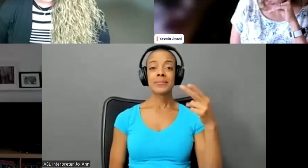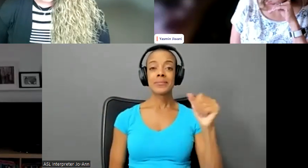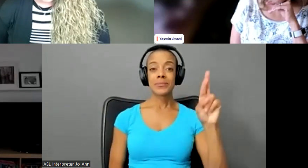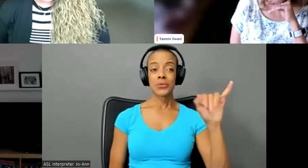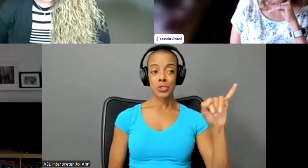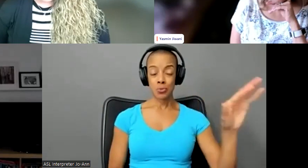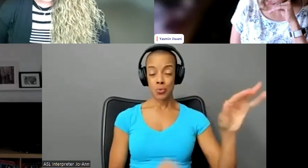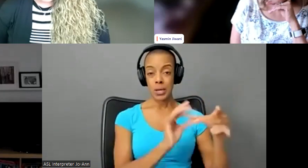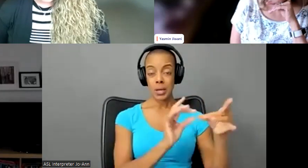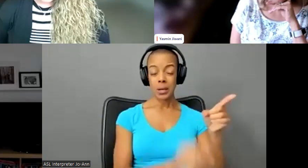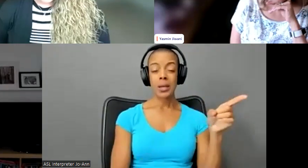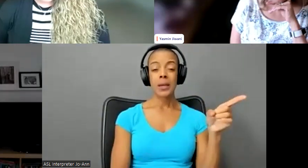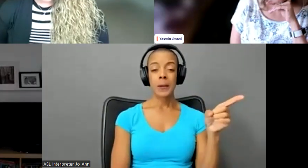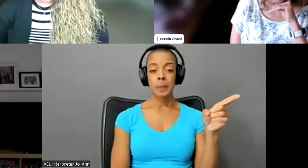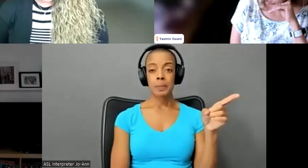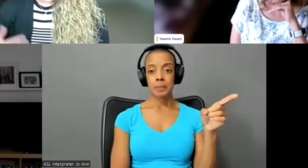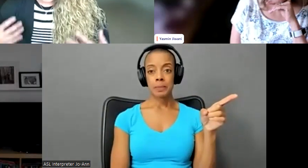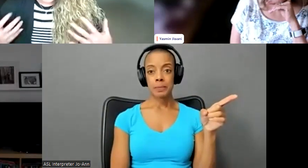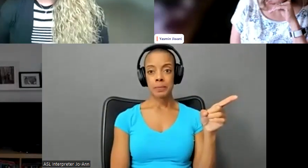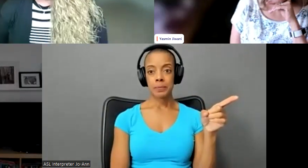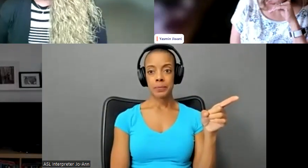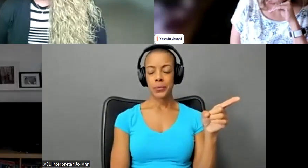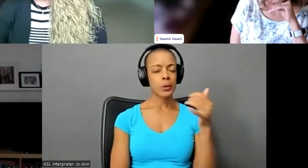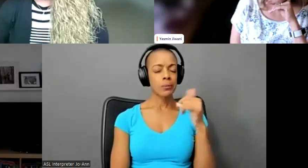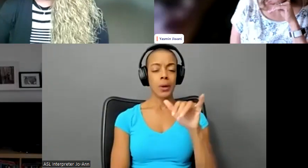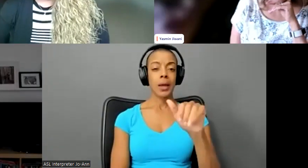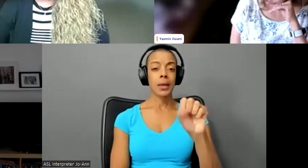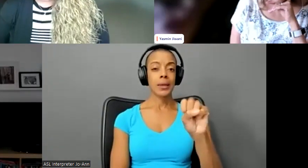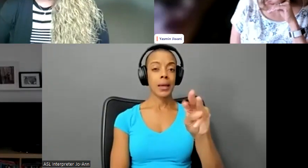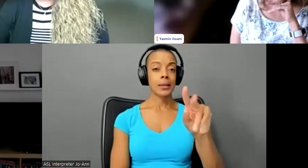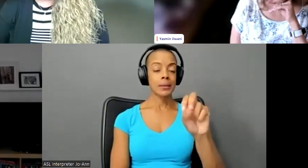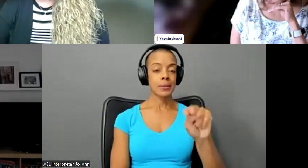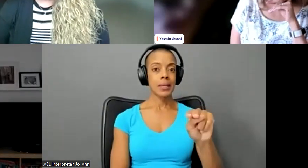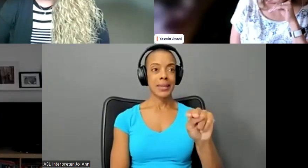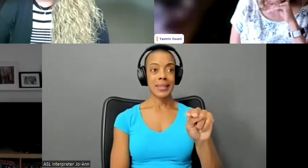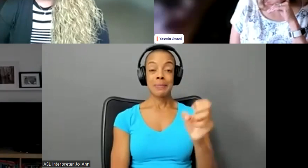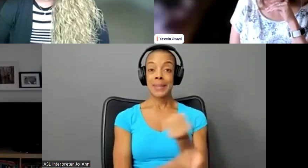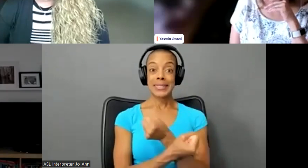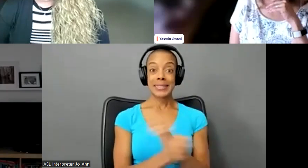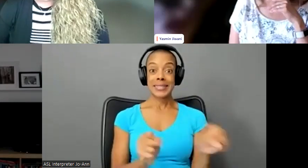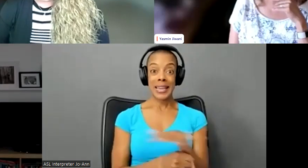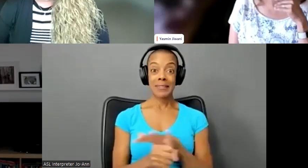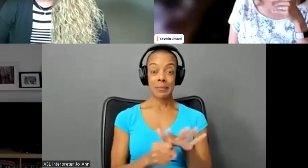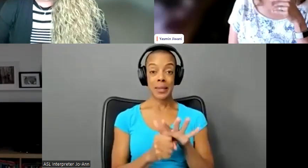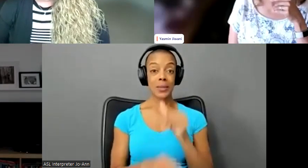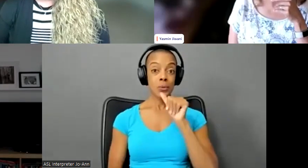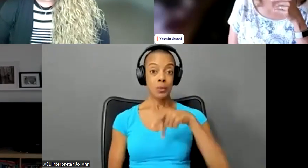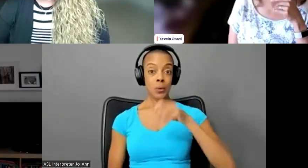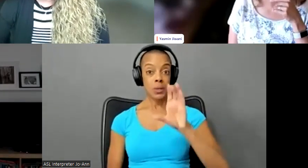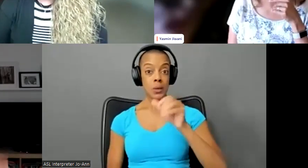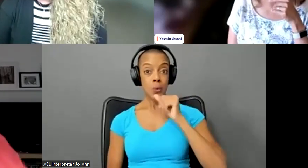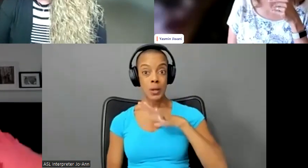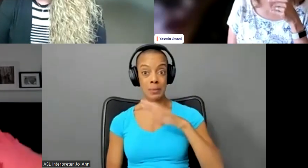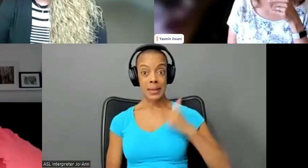and to Yasmin's, there's not a lot of safe space for women of color in media in Canada, right? That, you